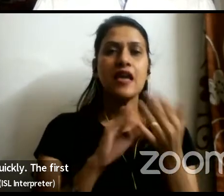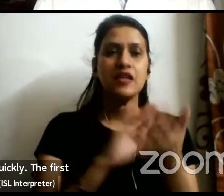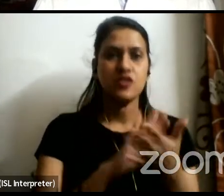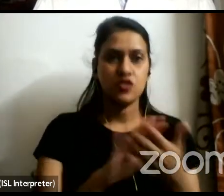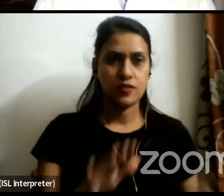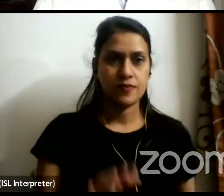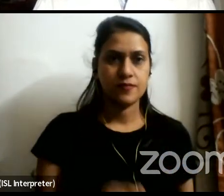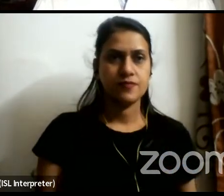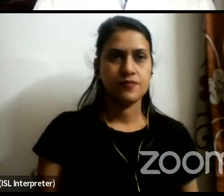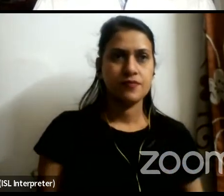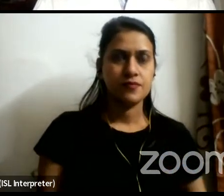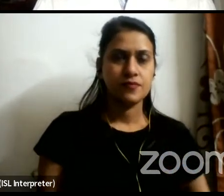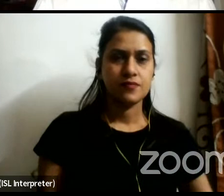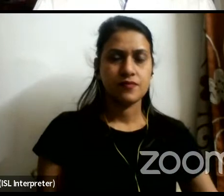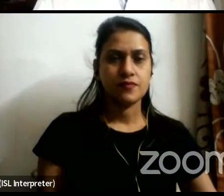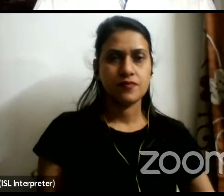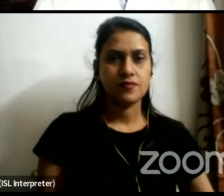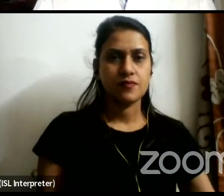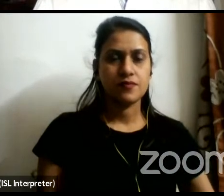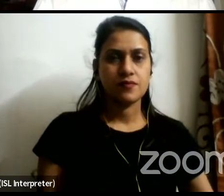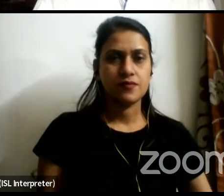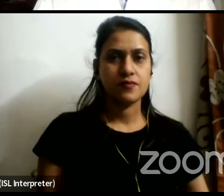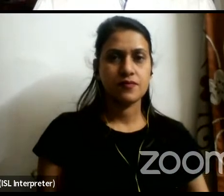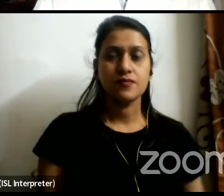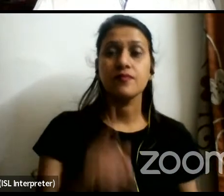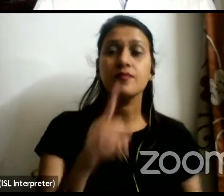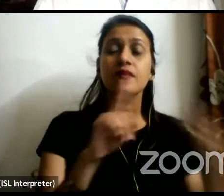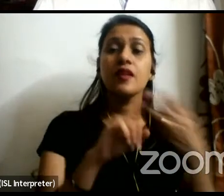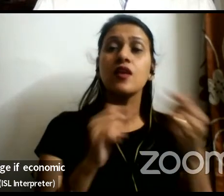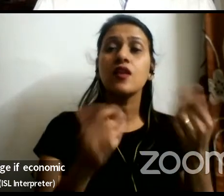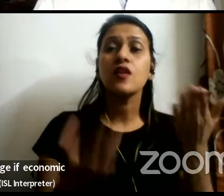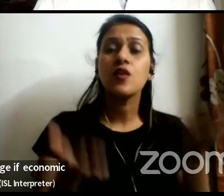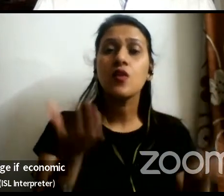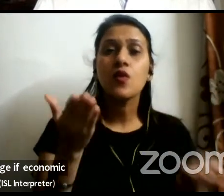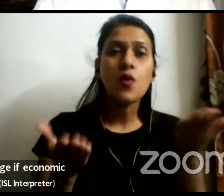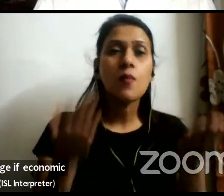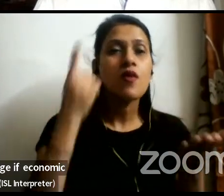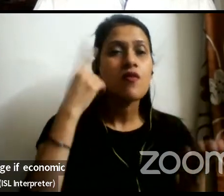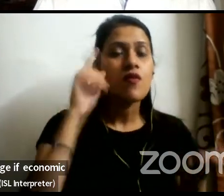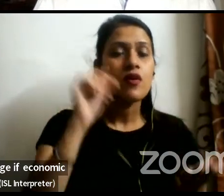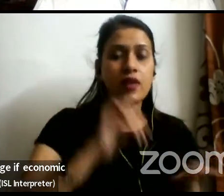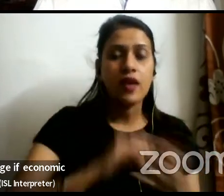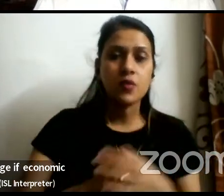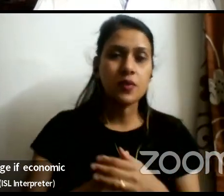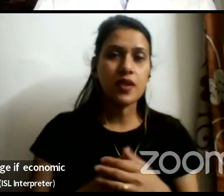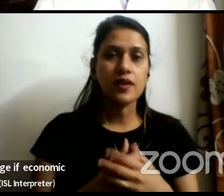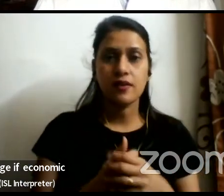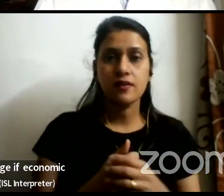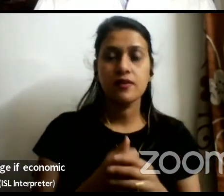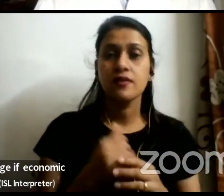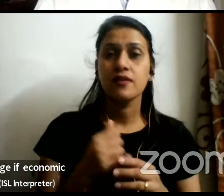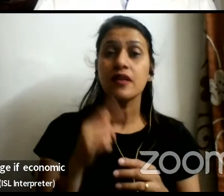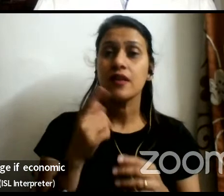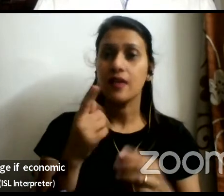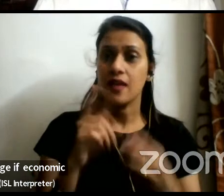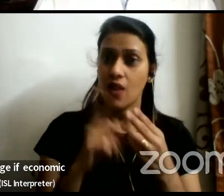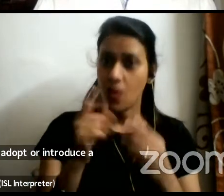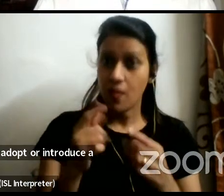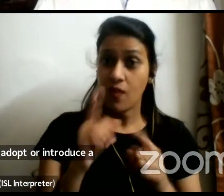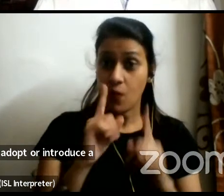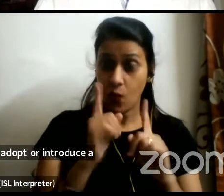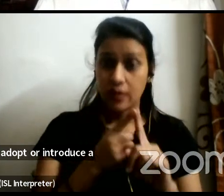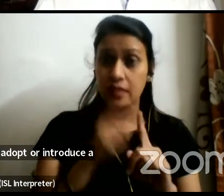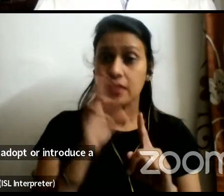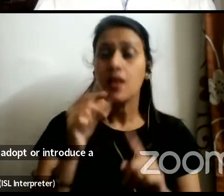stage of economic development should a country adopt or introduce a competition law? Second, what has been the